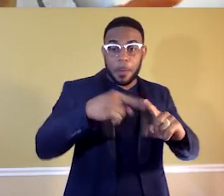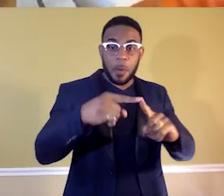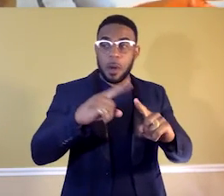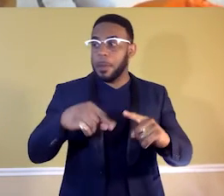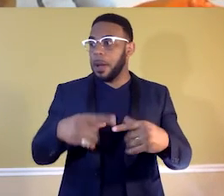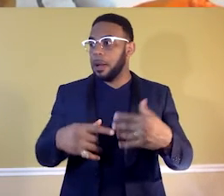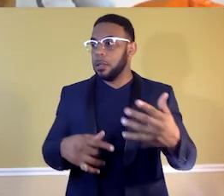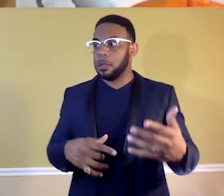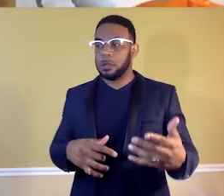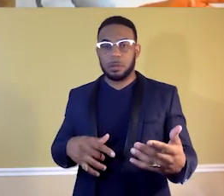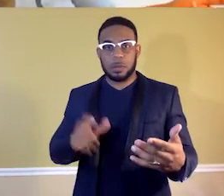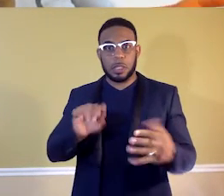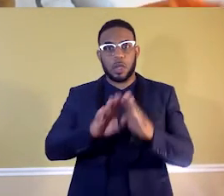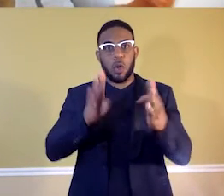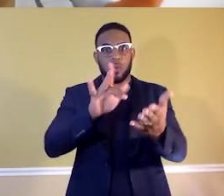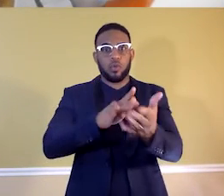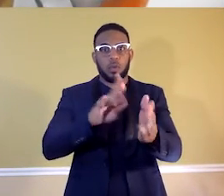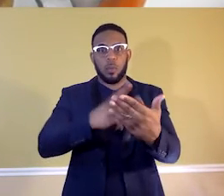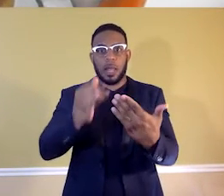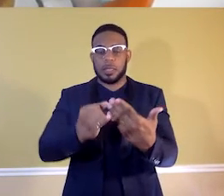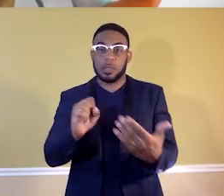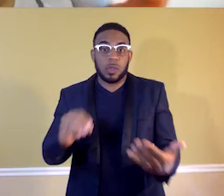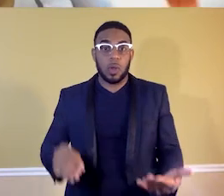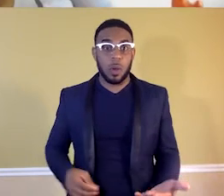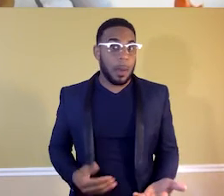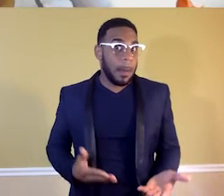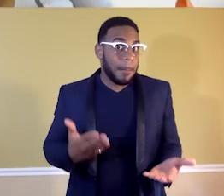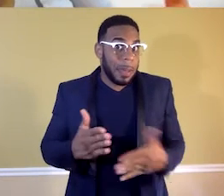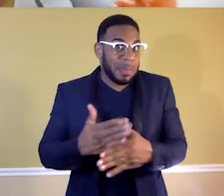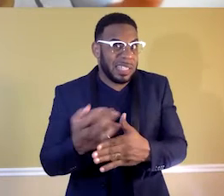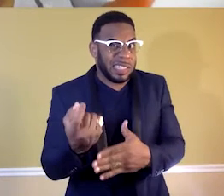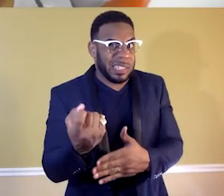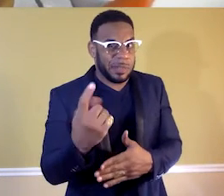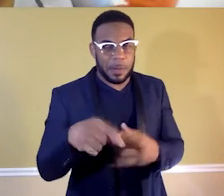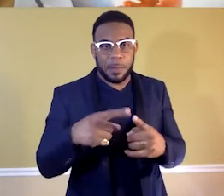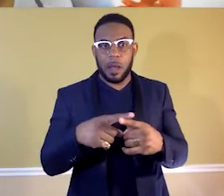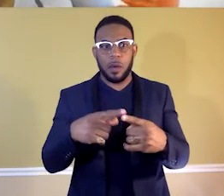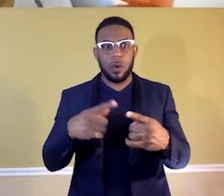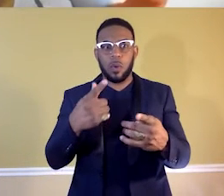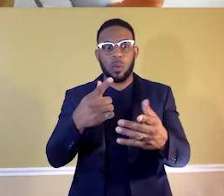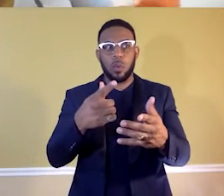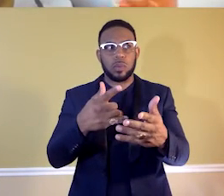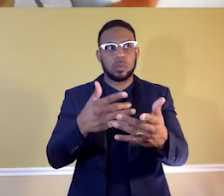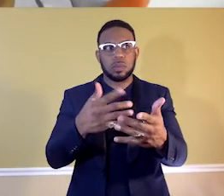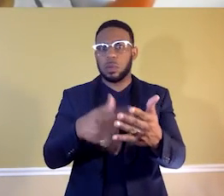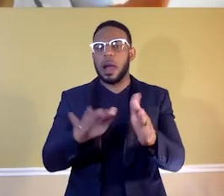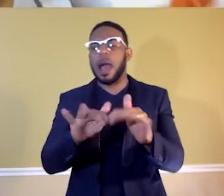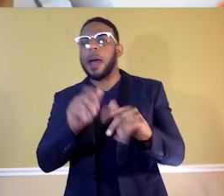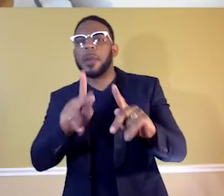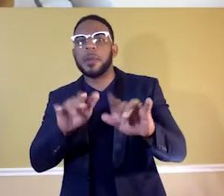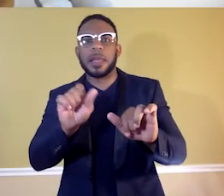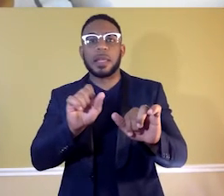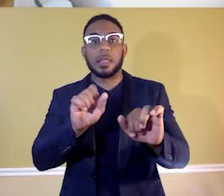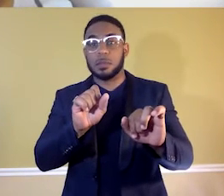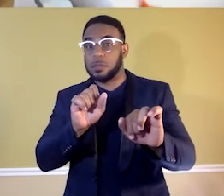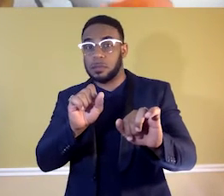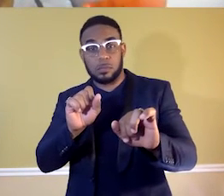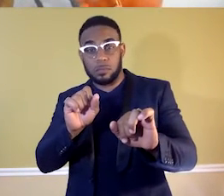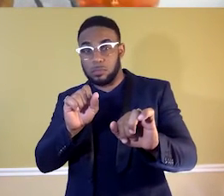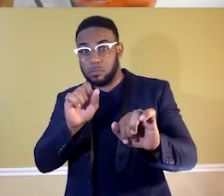this open source project. So maybe share a little bit about what how people can